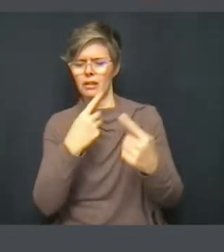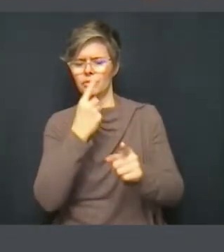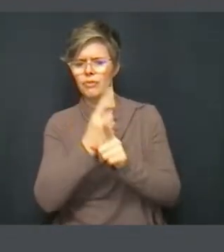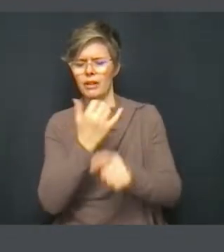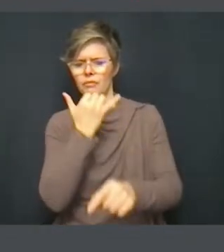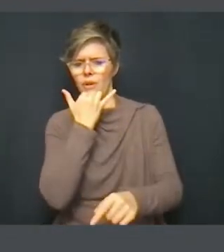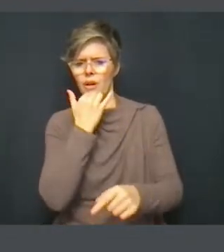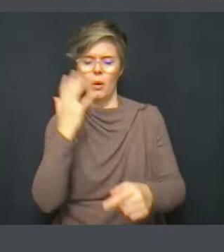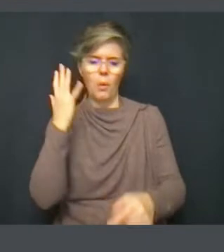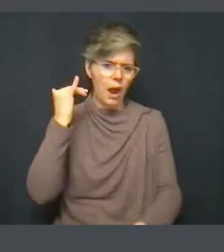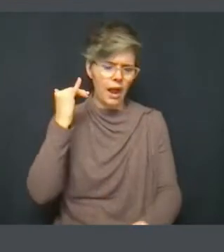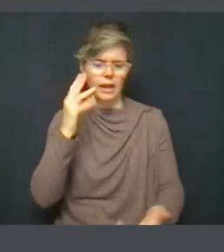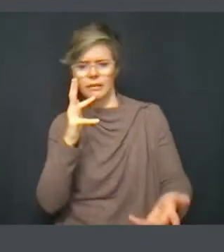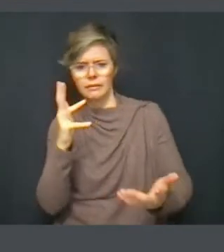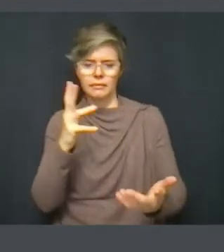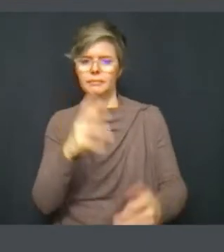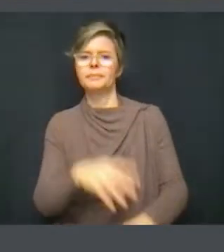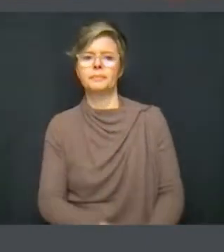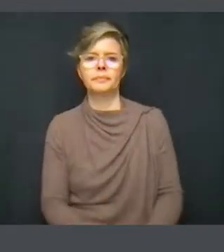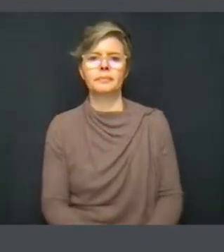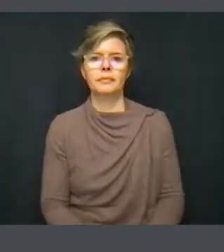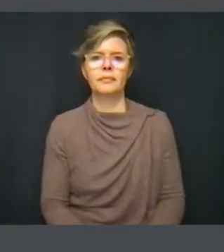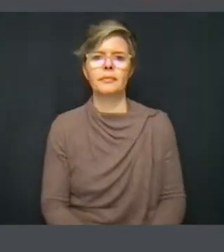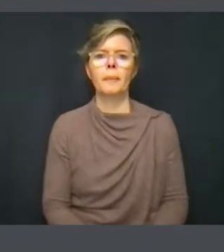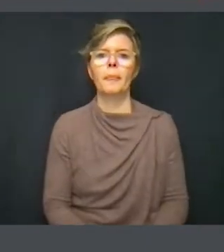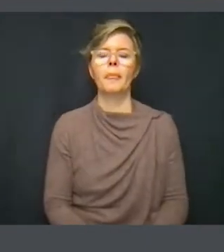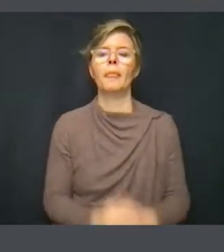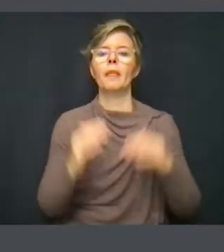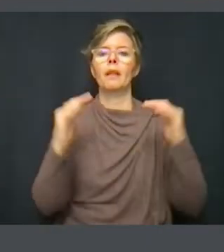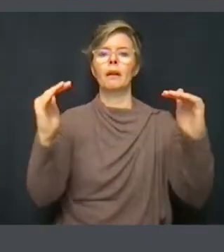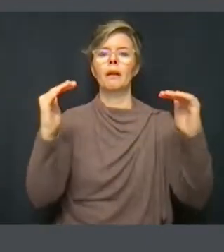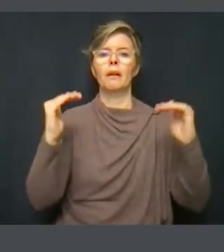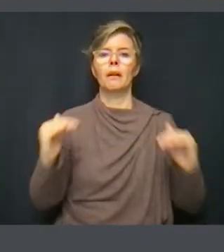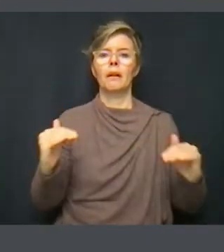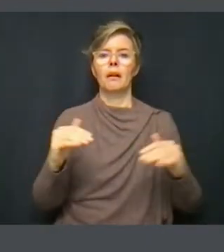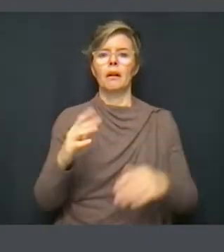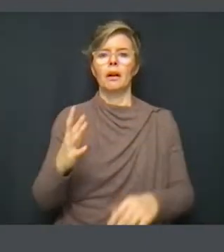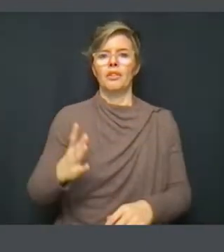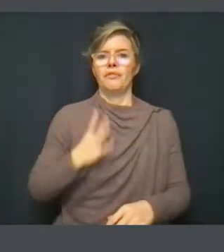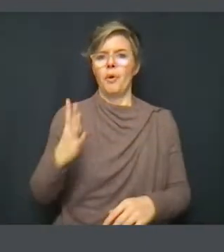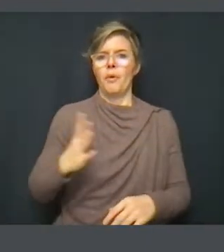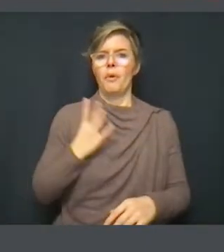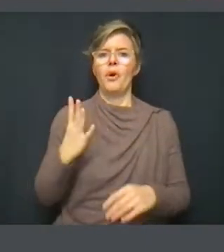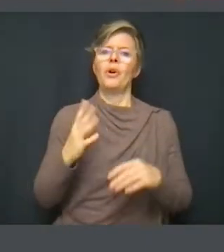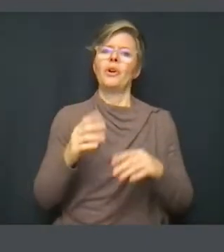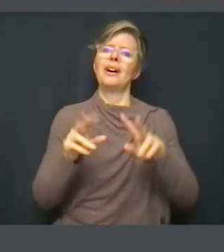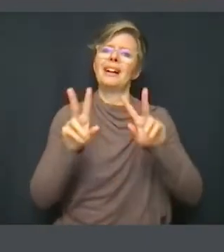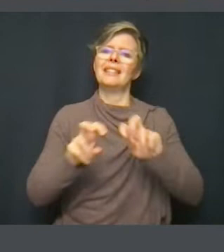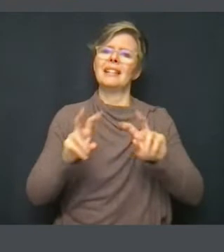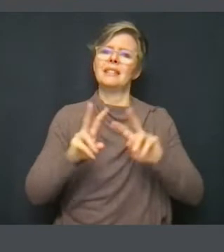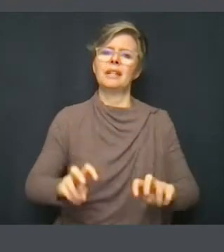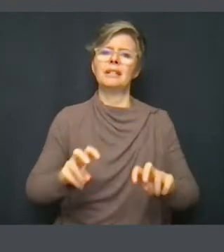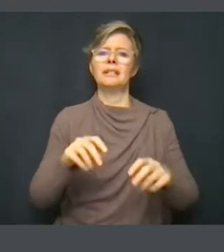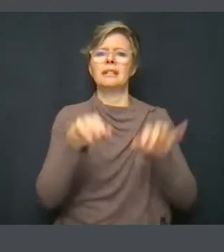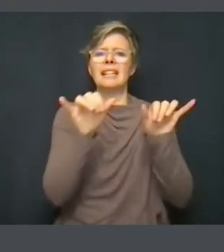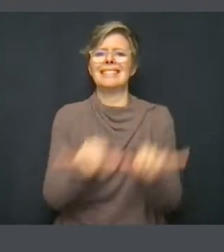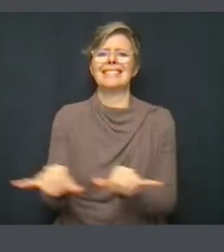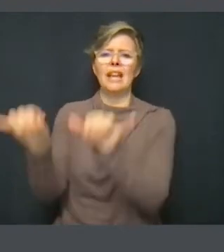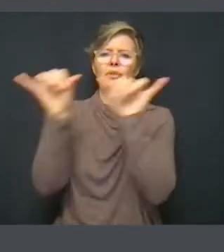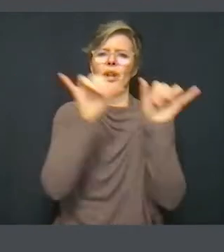Okay, so some assumptions with formal, when I say formal assessment, I'm going to talk about like formal using like standardized norm tools,